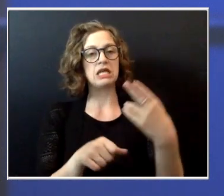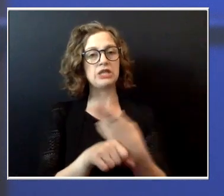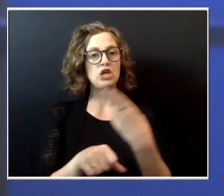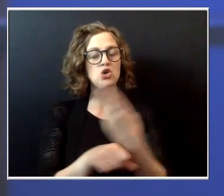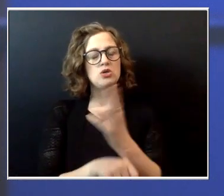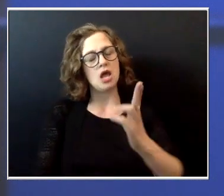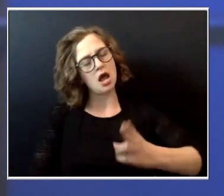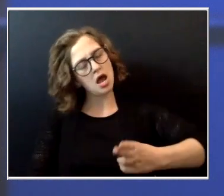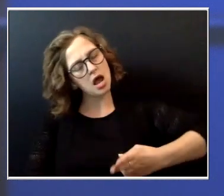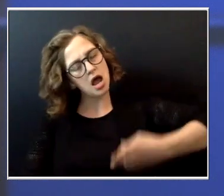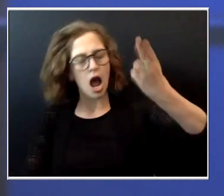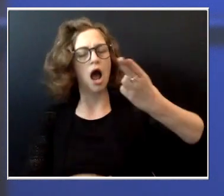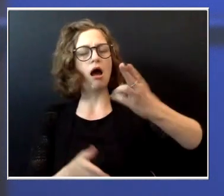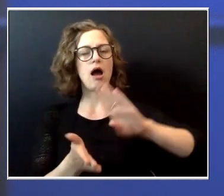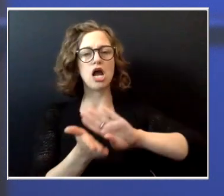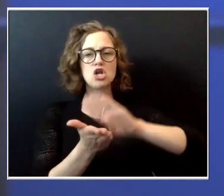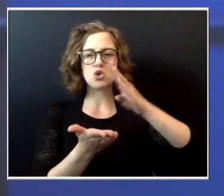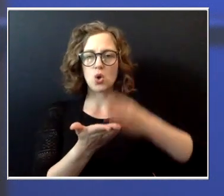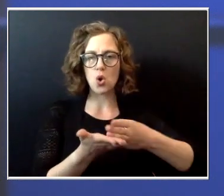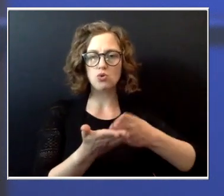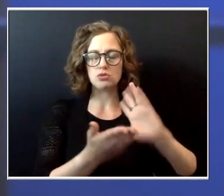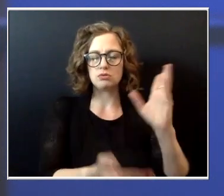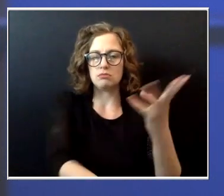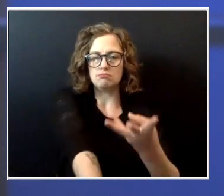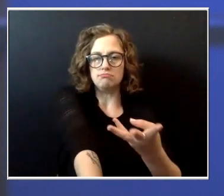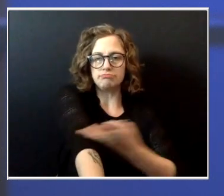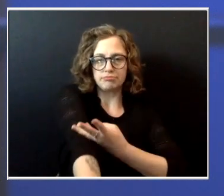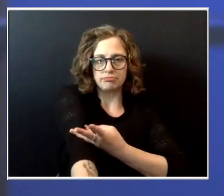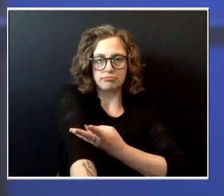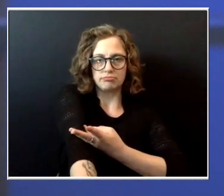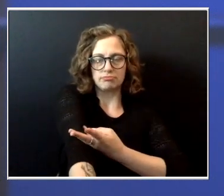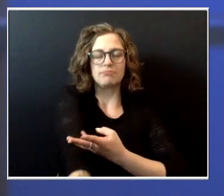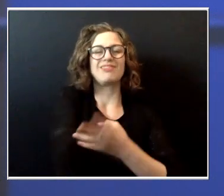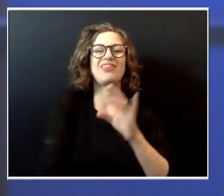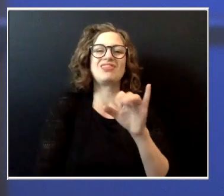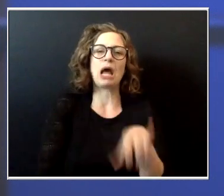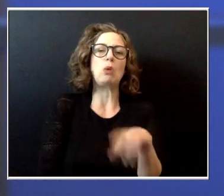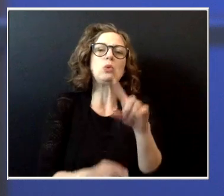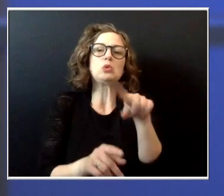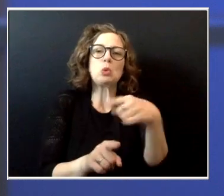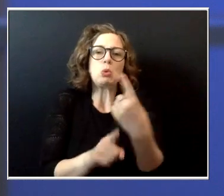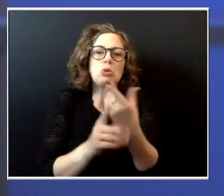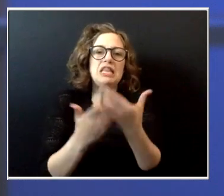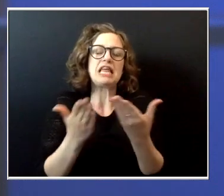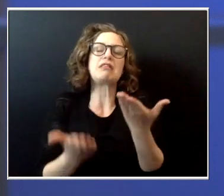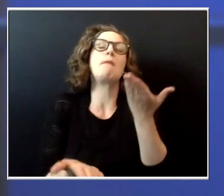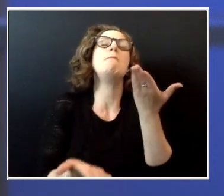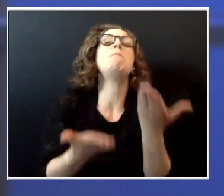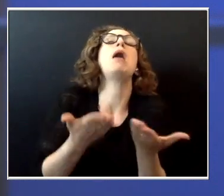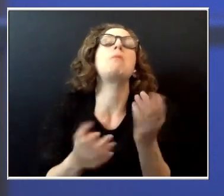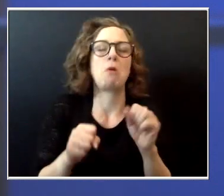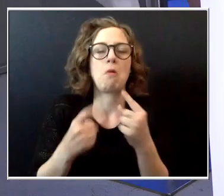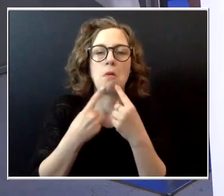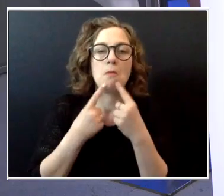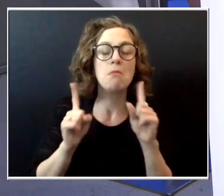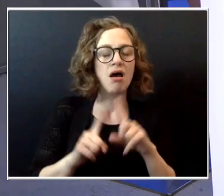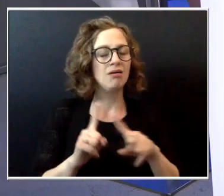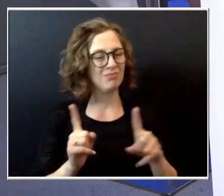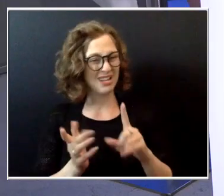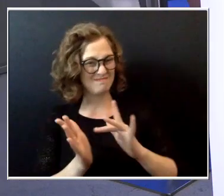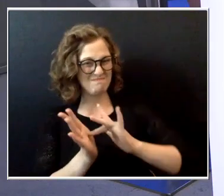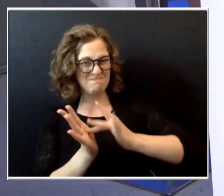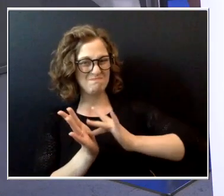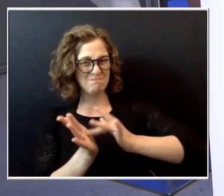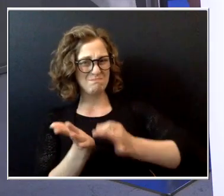only thing that had a hint of maybe working, but what you can get in pill form, probably not. Great, a